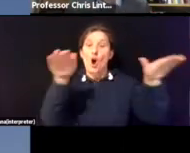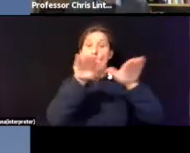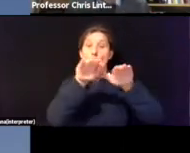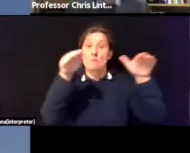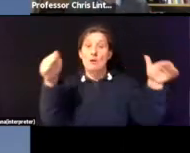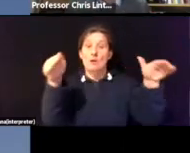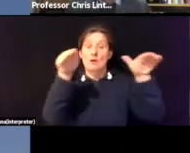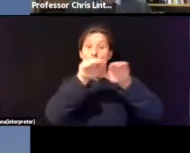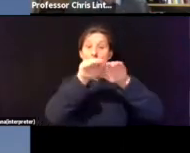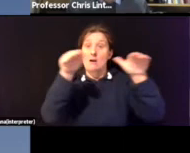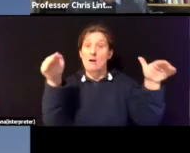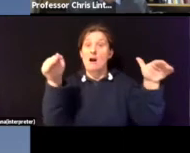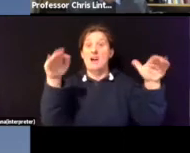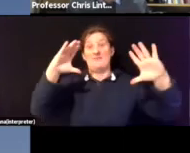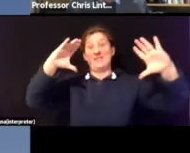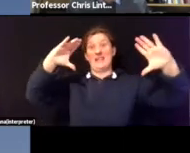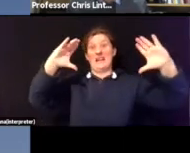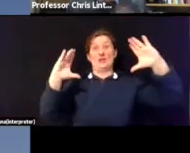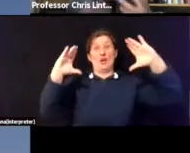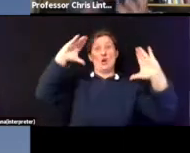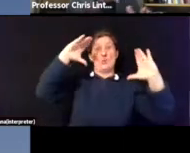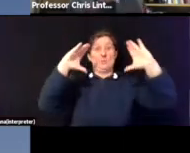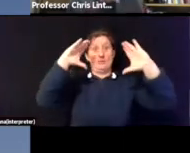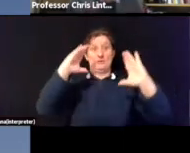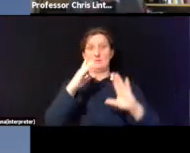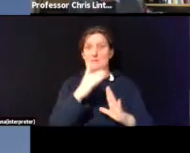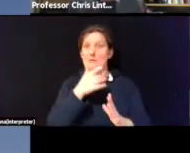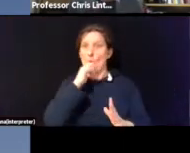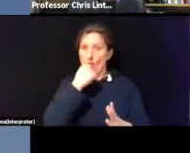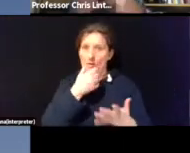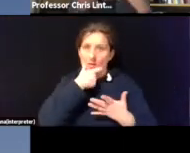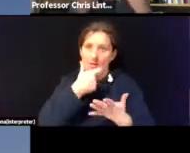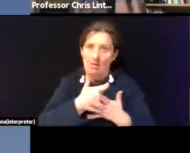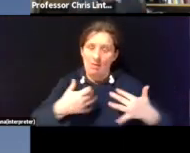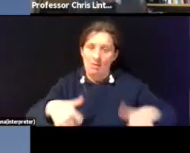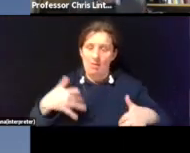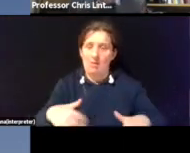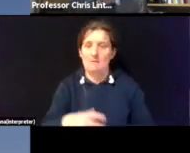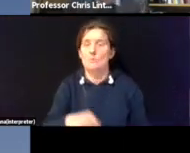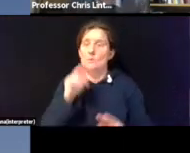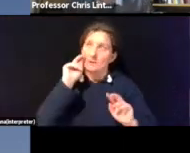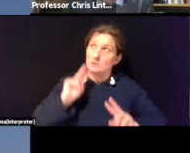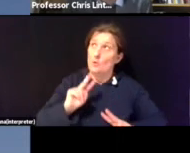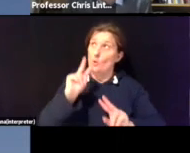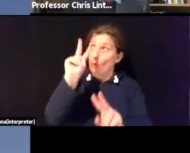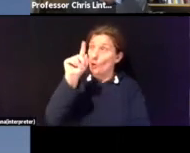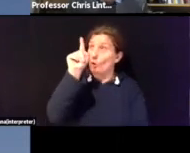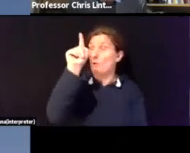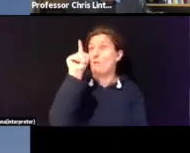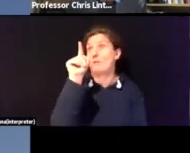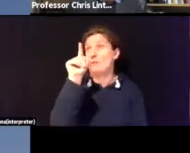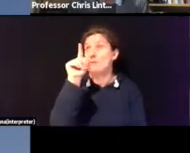to have a telescope in it. And this is going to be a marvelous and amazing thing. And it's going to be able to look and help us study